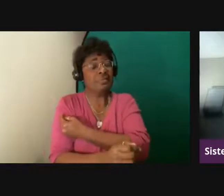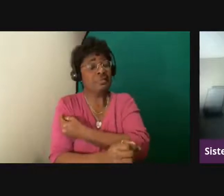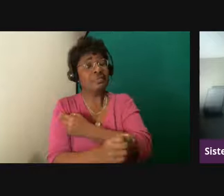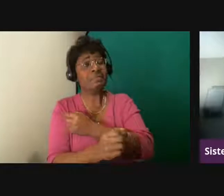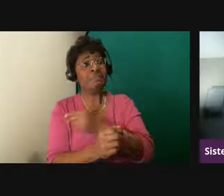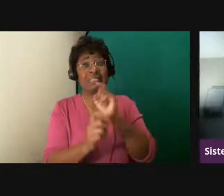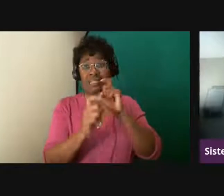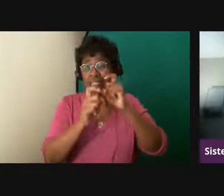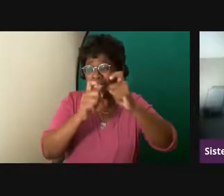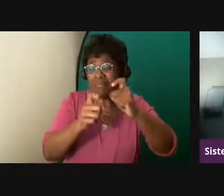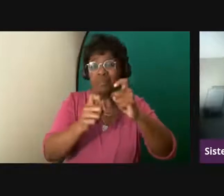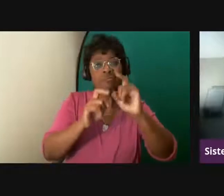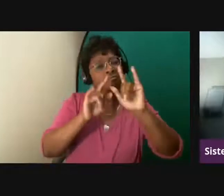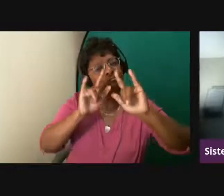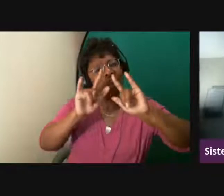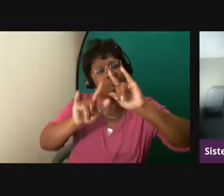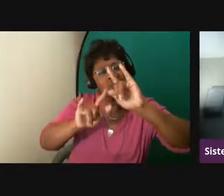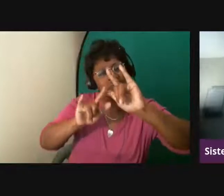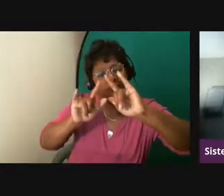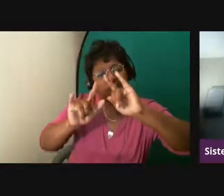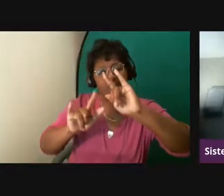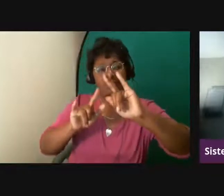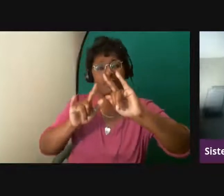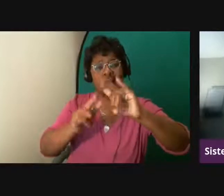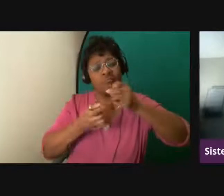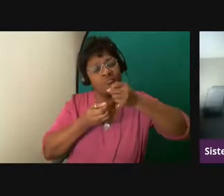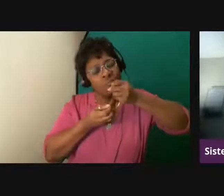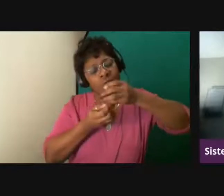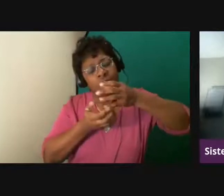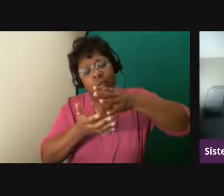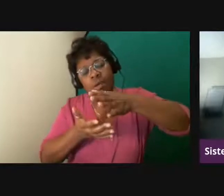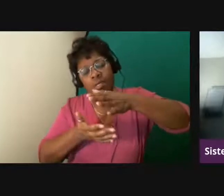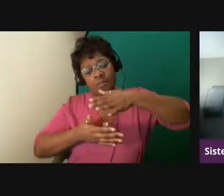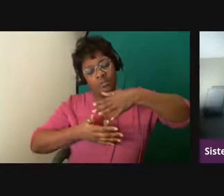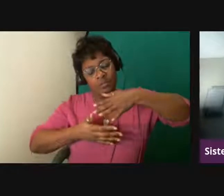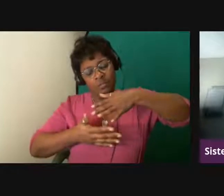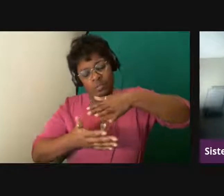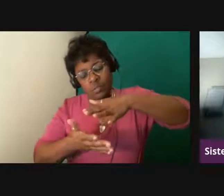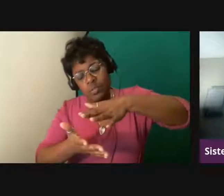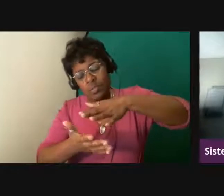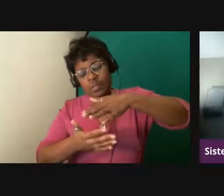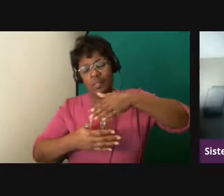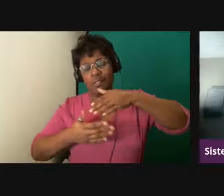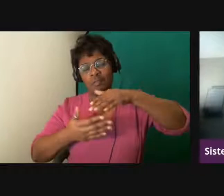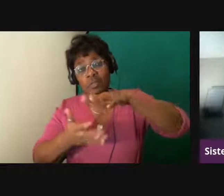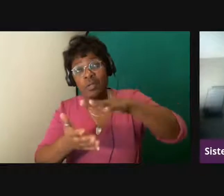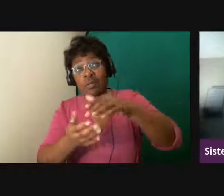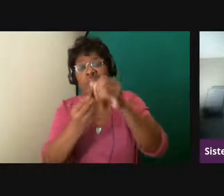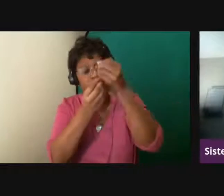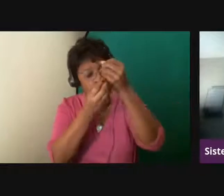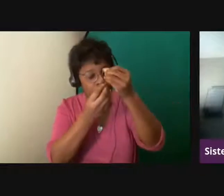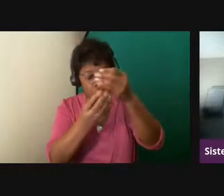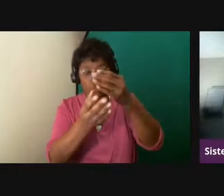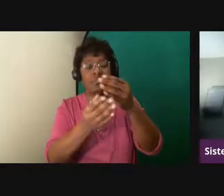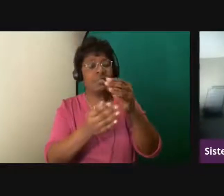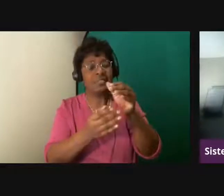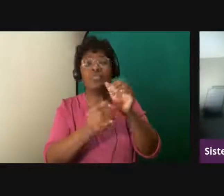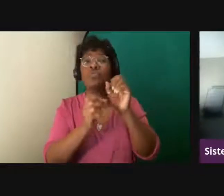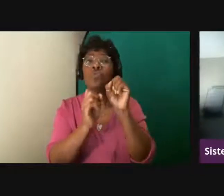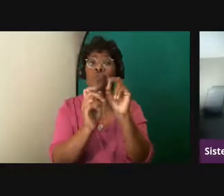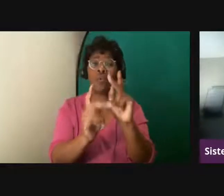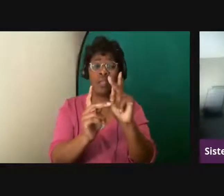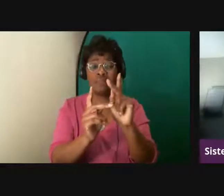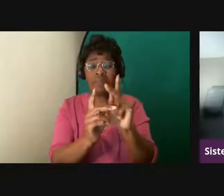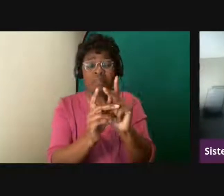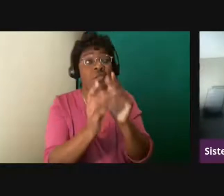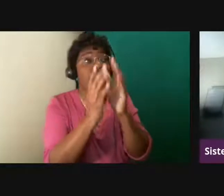a touch of love, Father God. That you breathe in them, Father God, that you let them know, Father God, that it's okay, Father God.